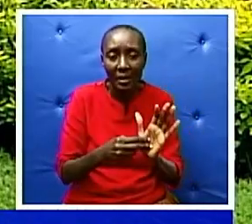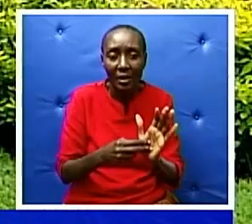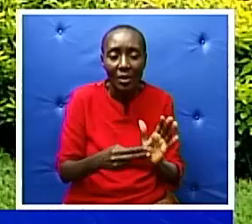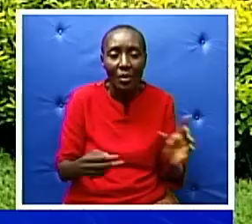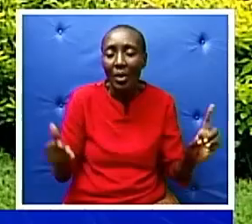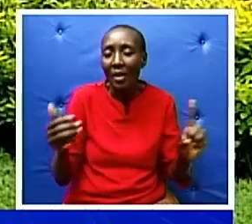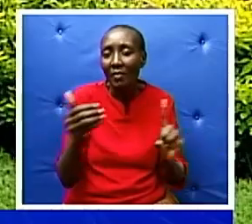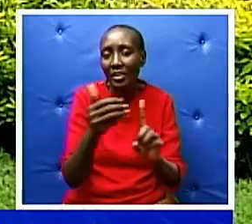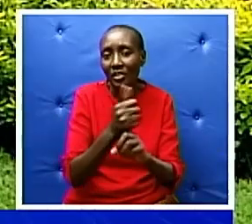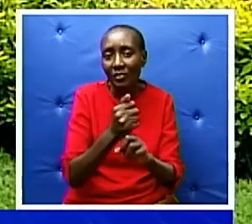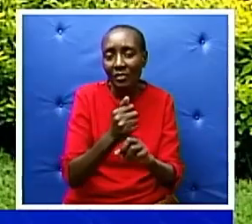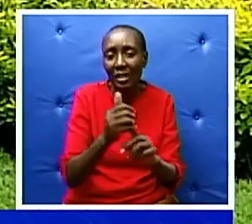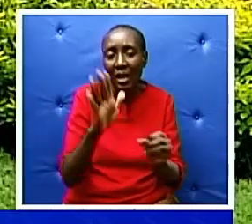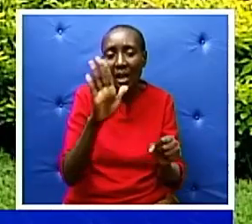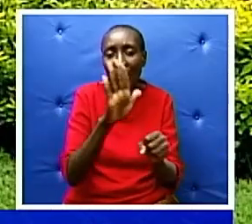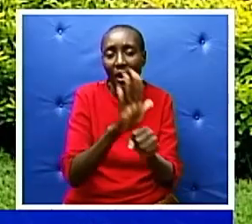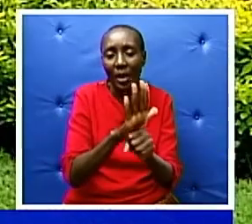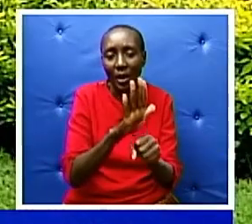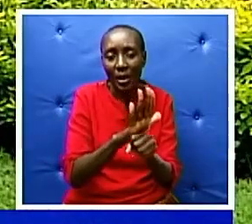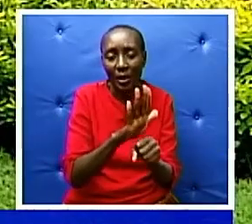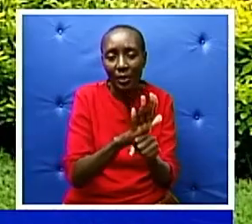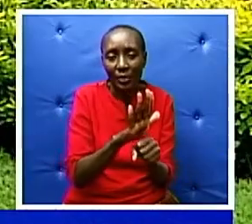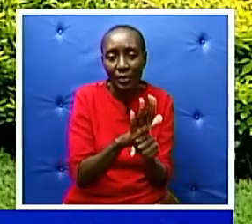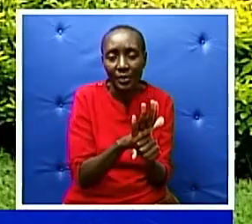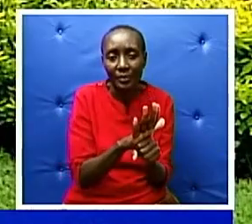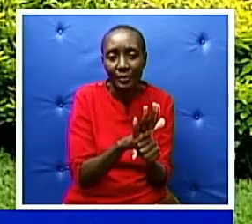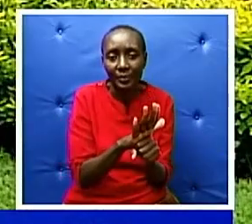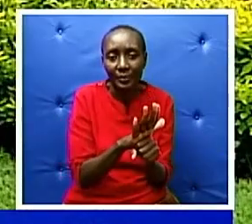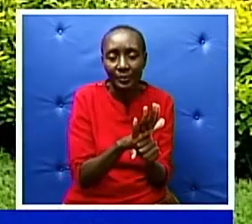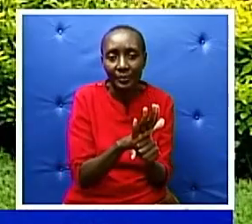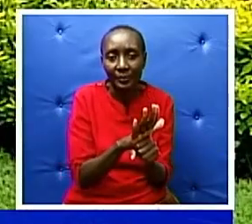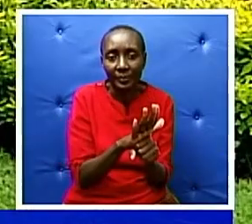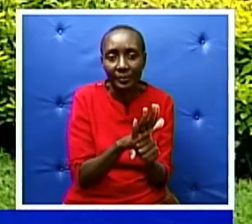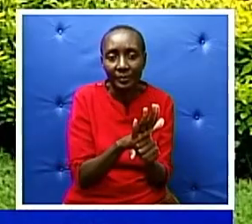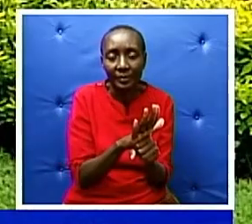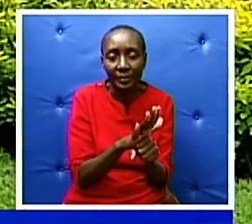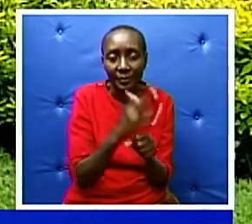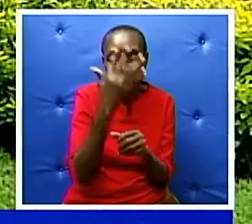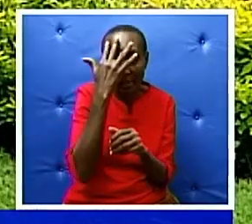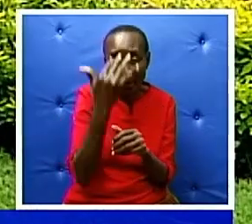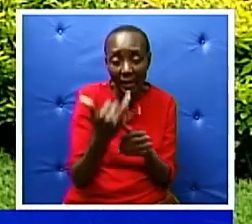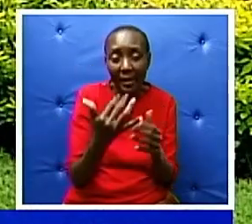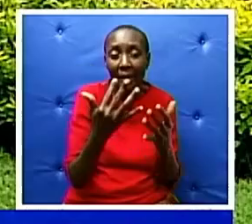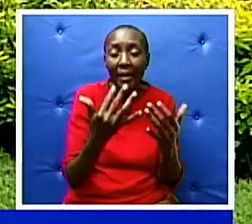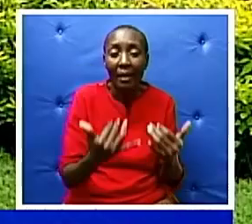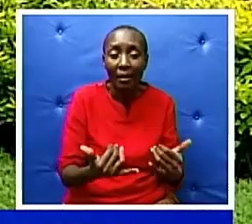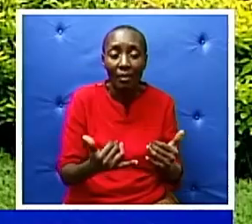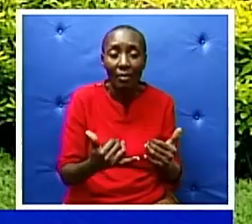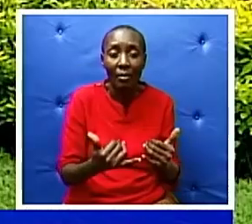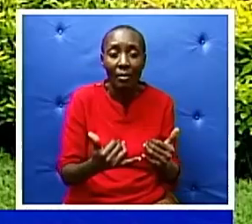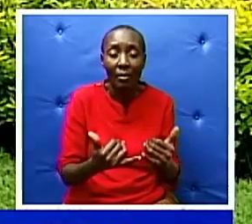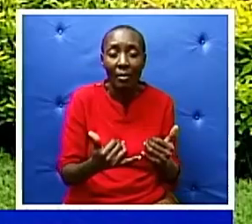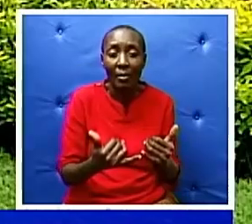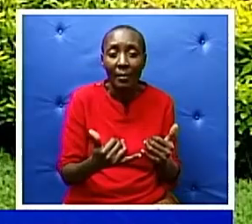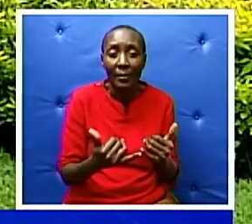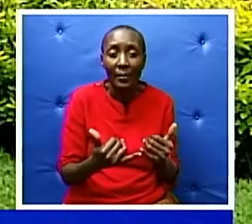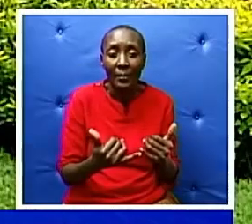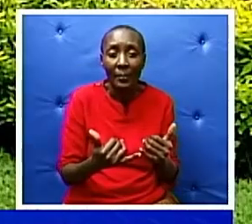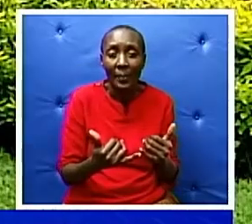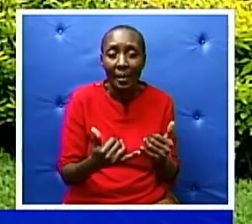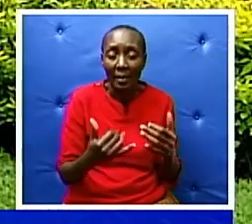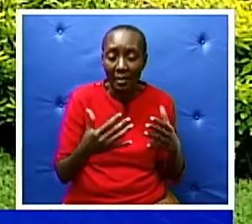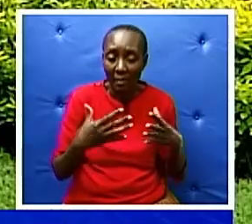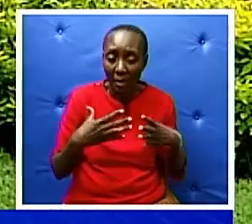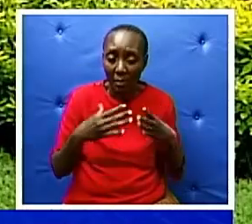rollout. There's also politics into it, because now the one that's on the rollout